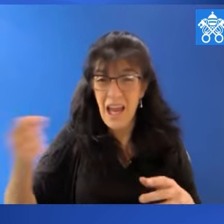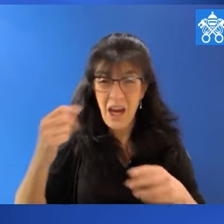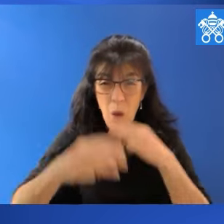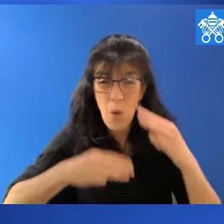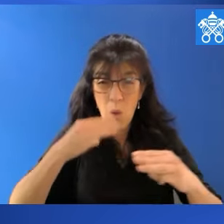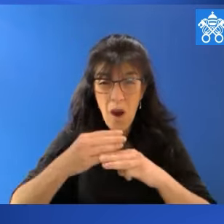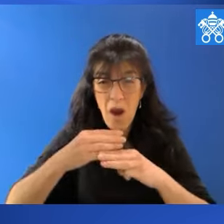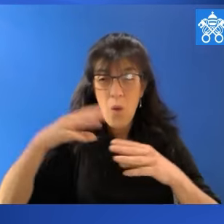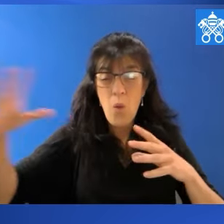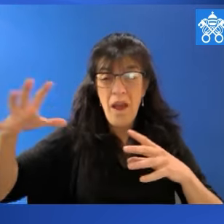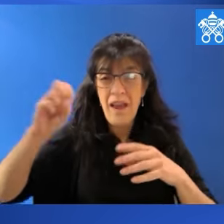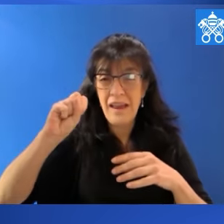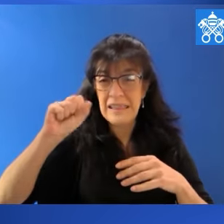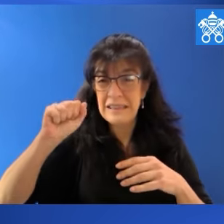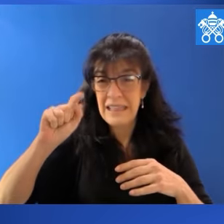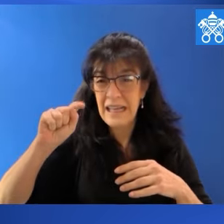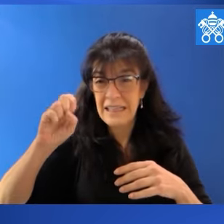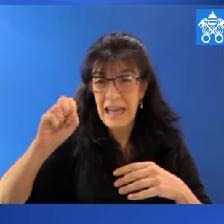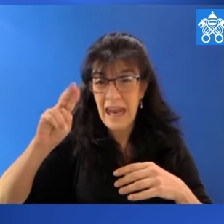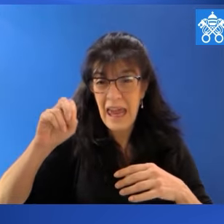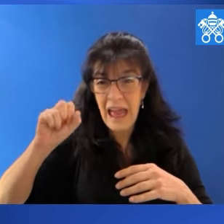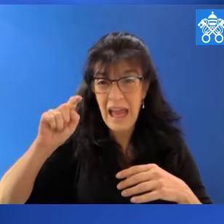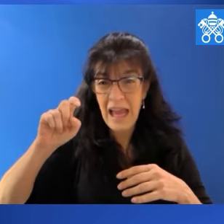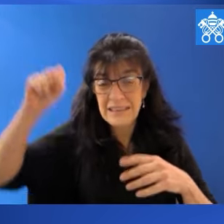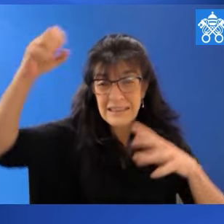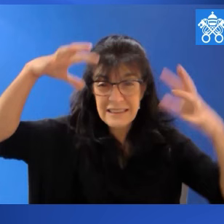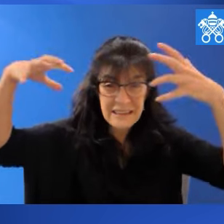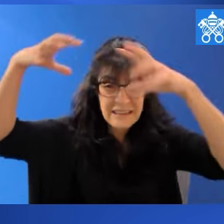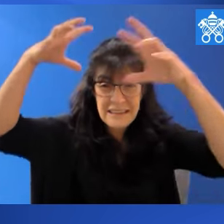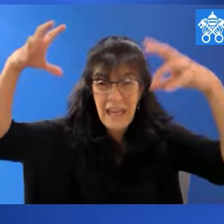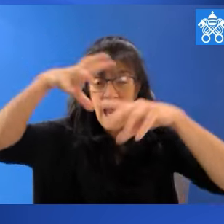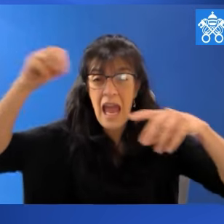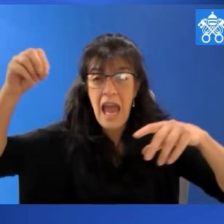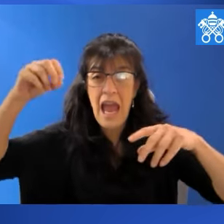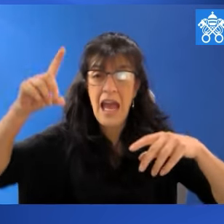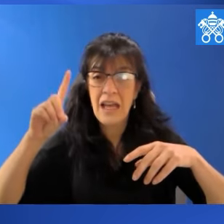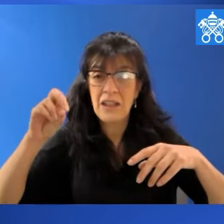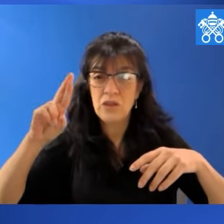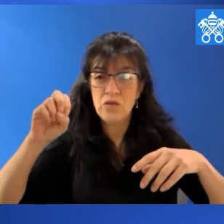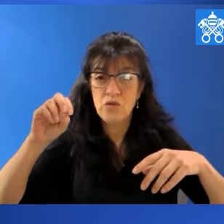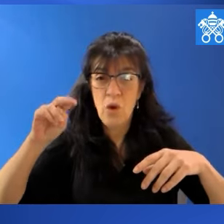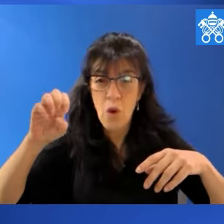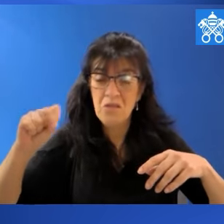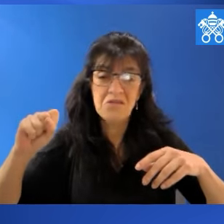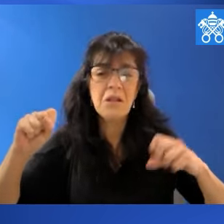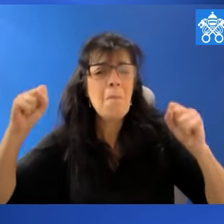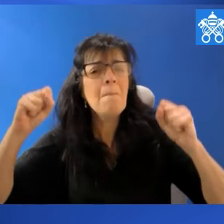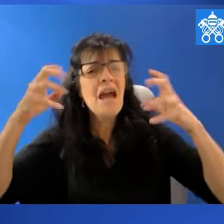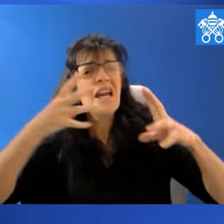drones, there are migrant men, women, and children that no one must see or wishes to see.